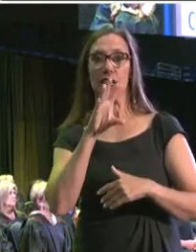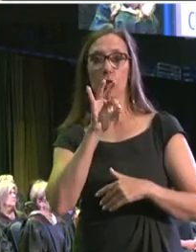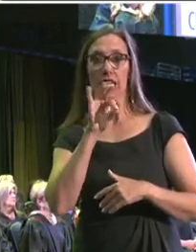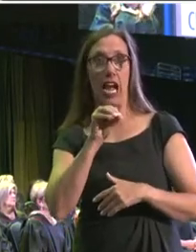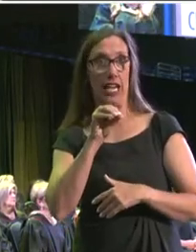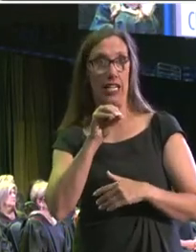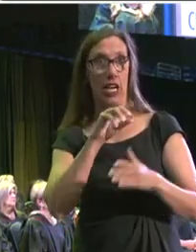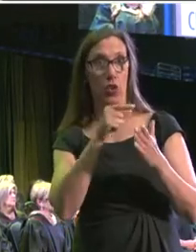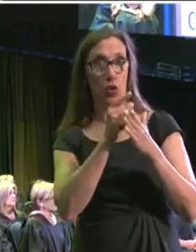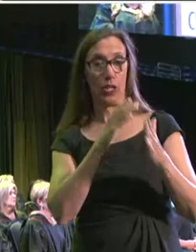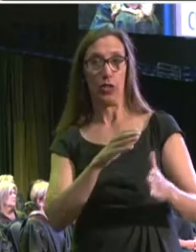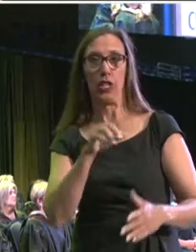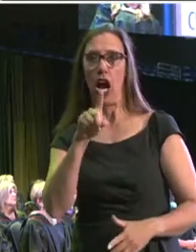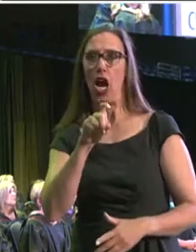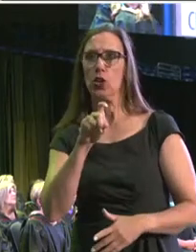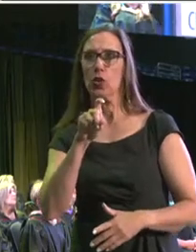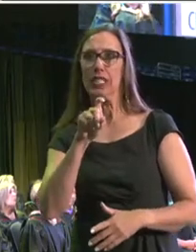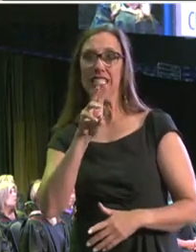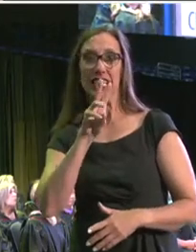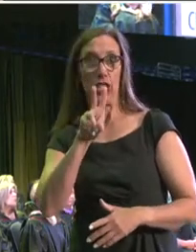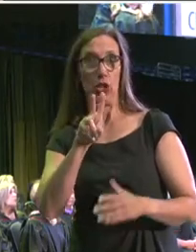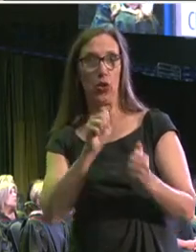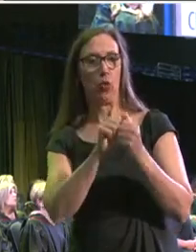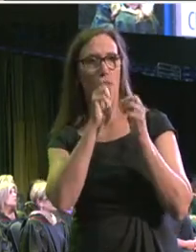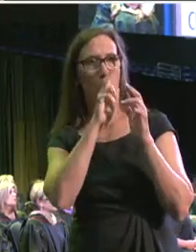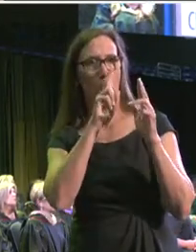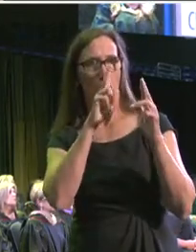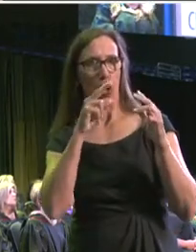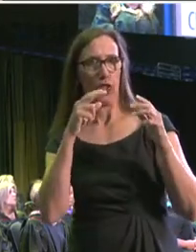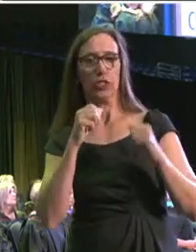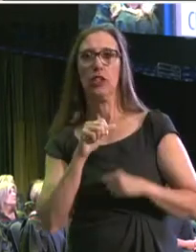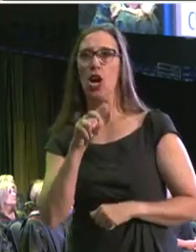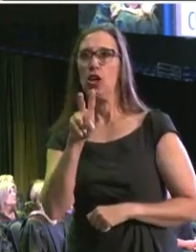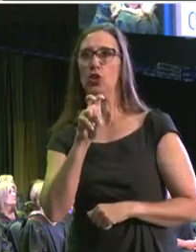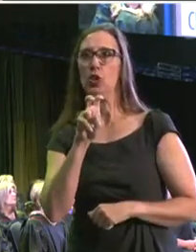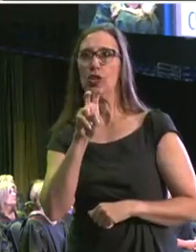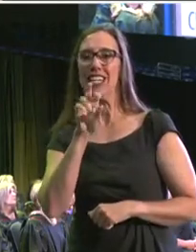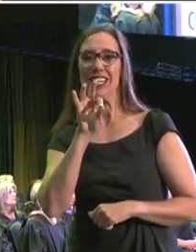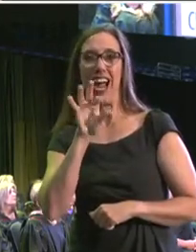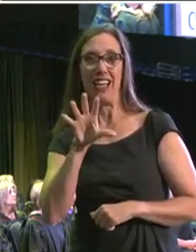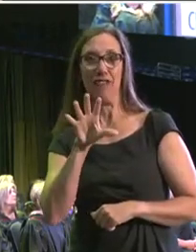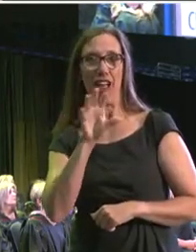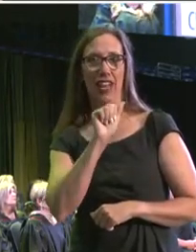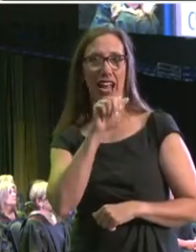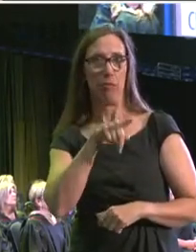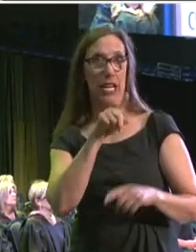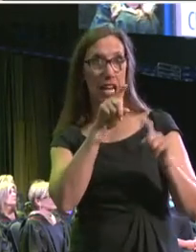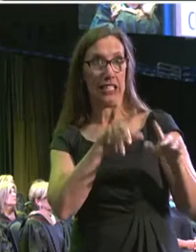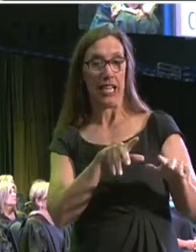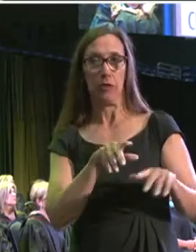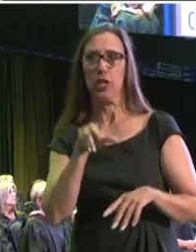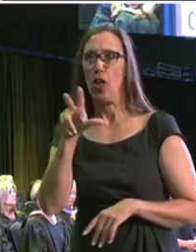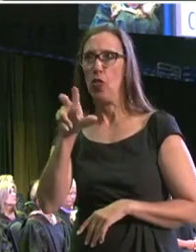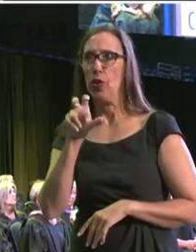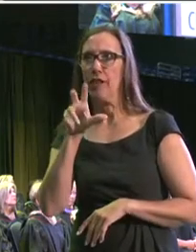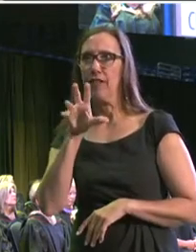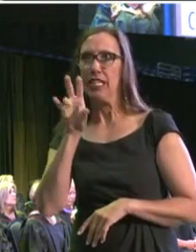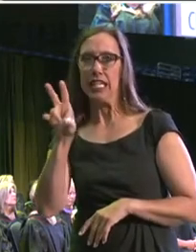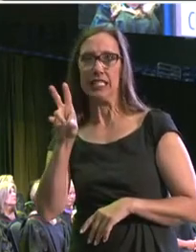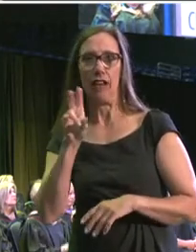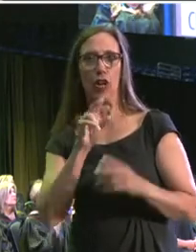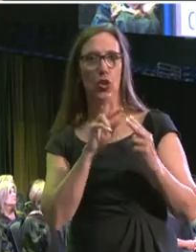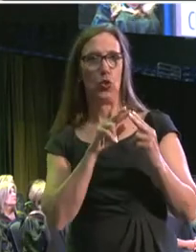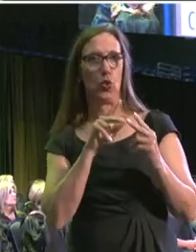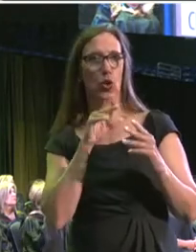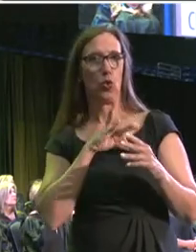690 of you, 162 of you with honors. You took 295 AP exams, 357 dual